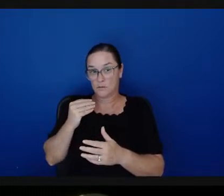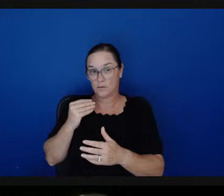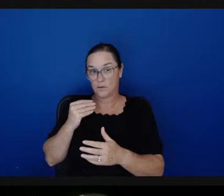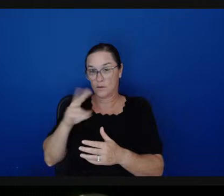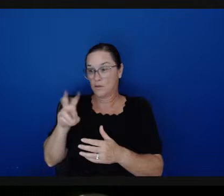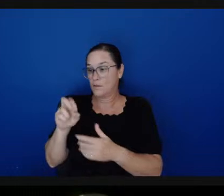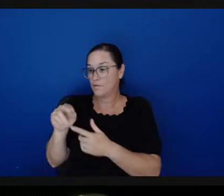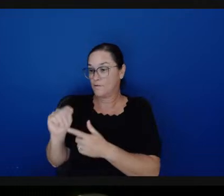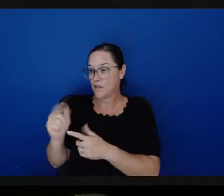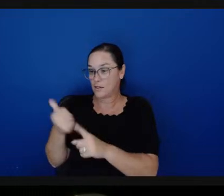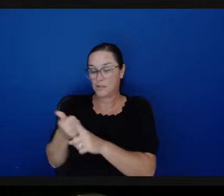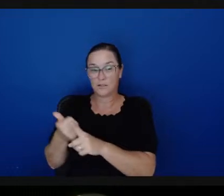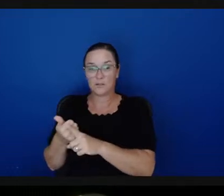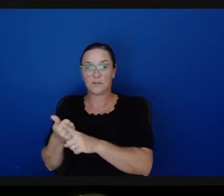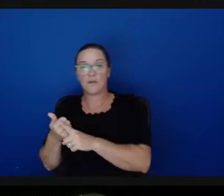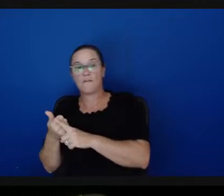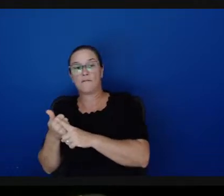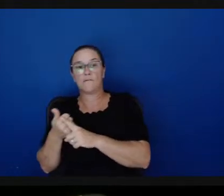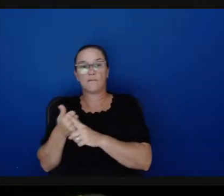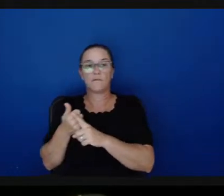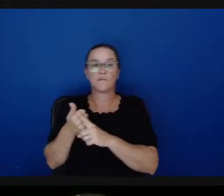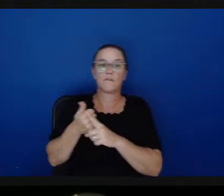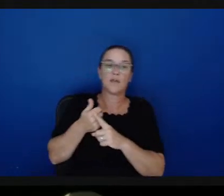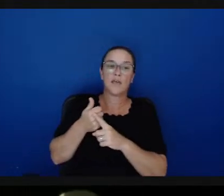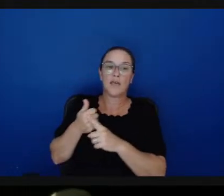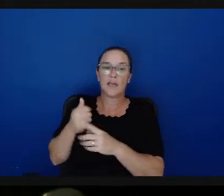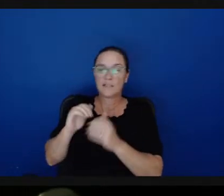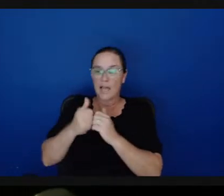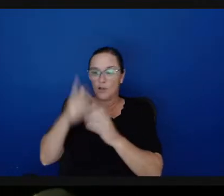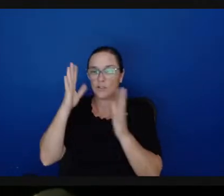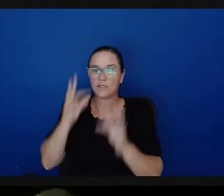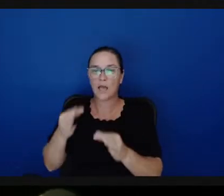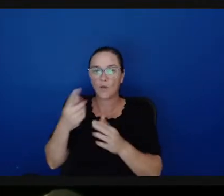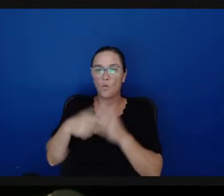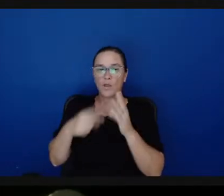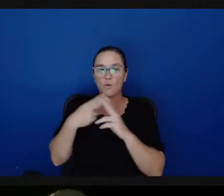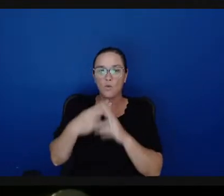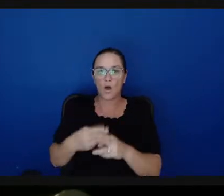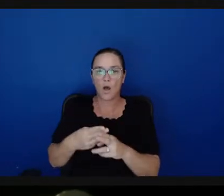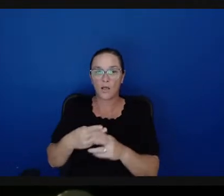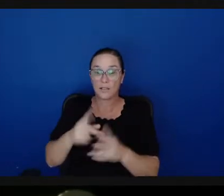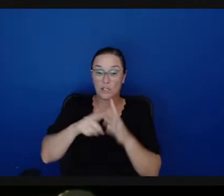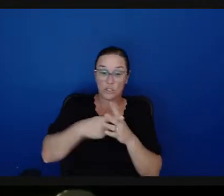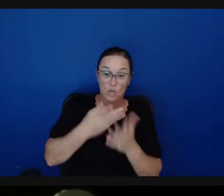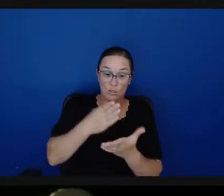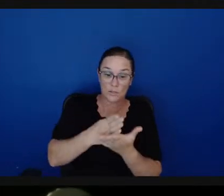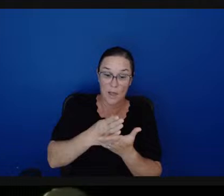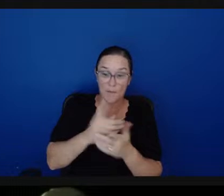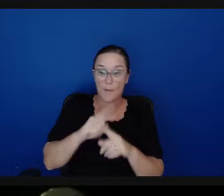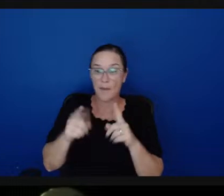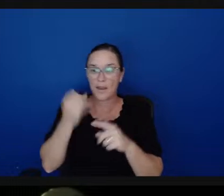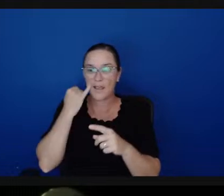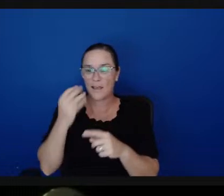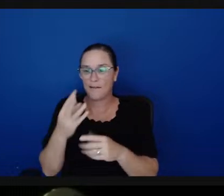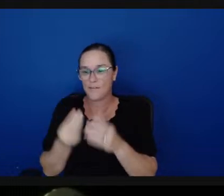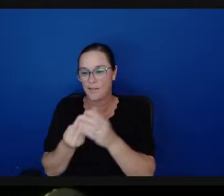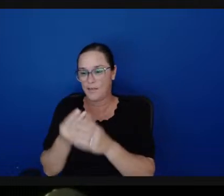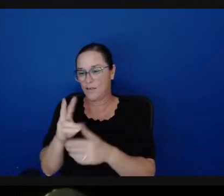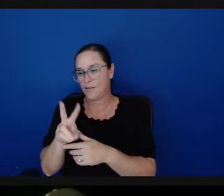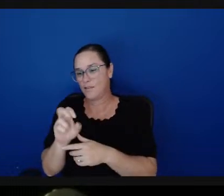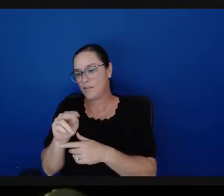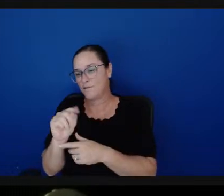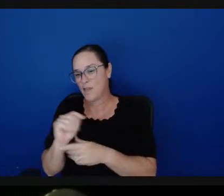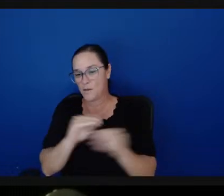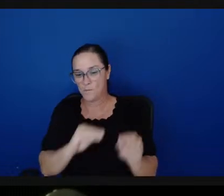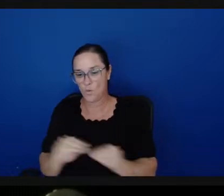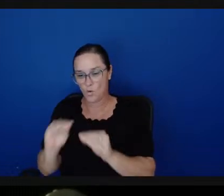vent itself is one of the determining factors of what you call the episode, right? Is it start and stop? But if the vent moves, then that's also a new